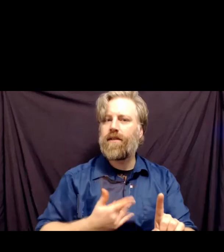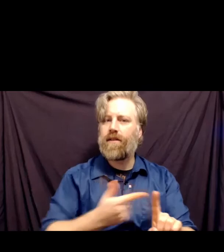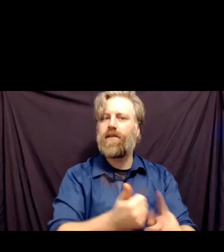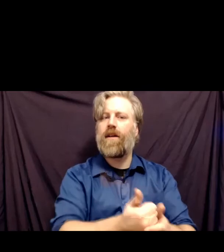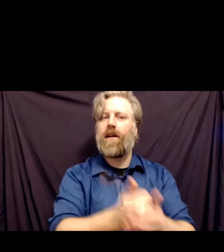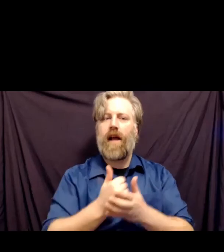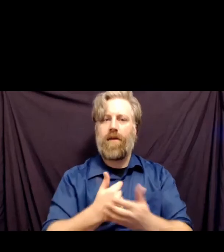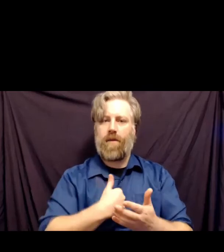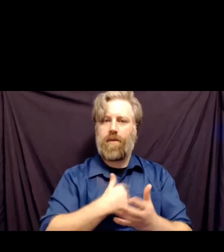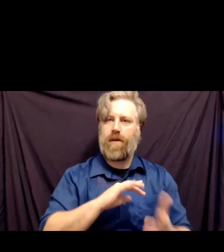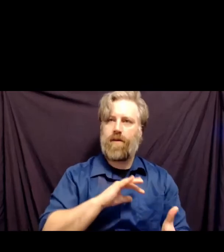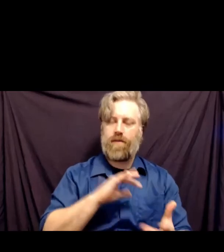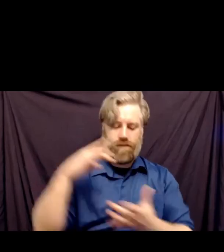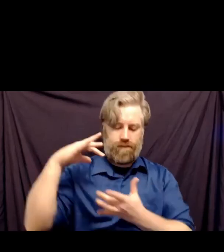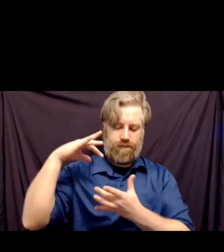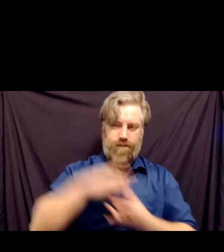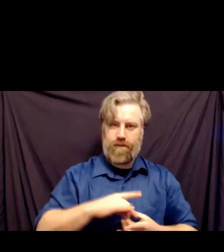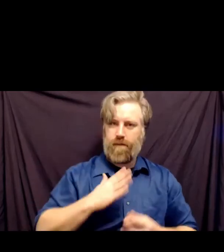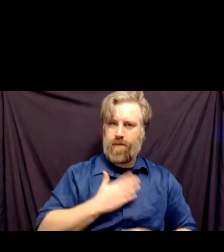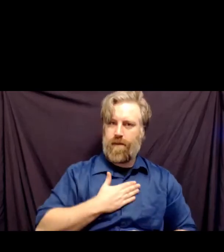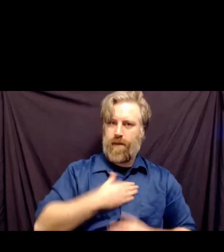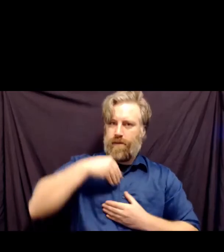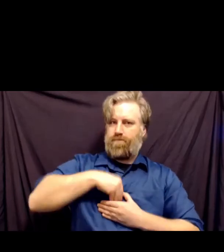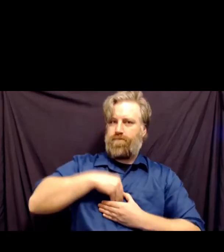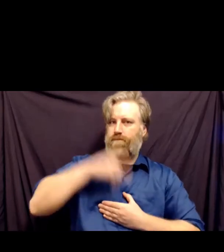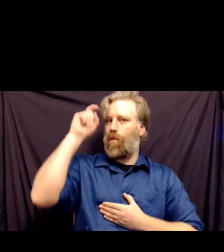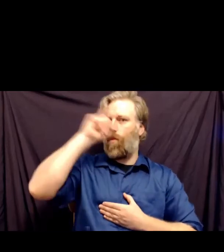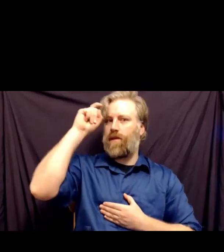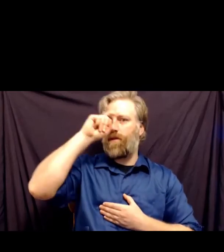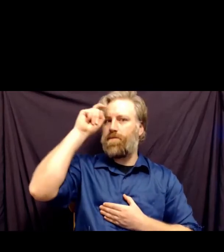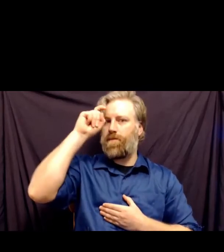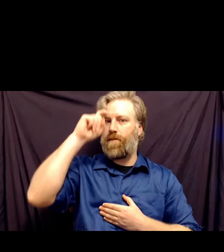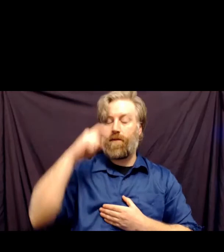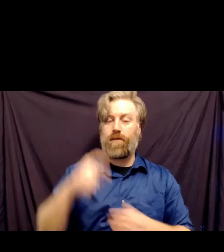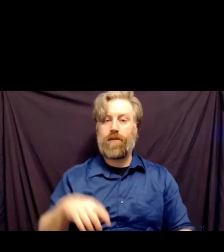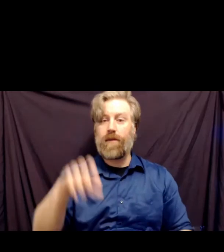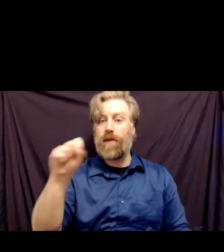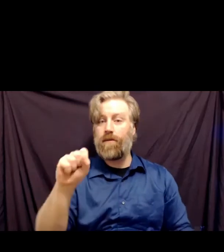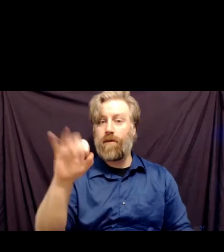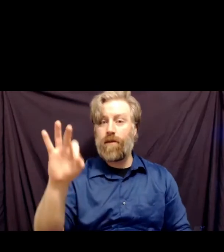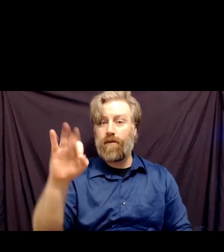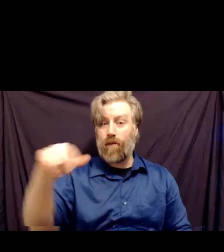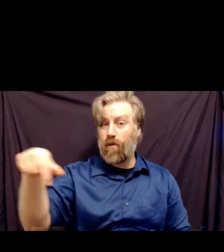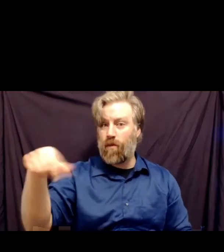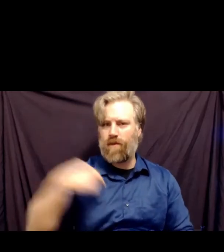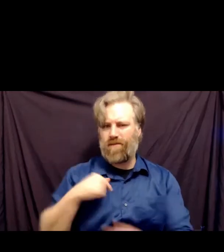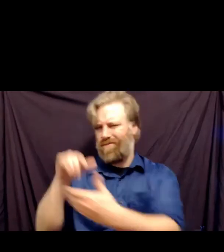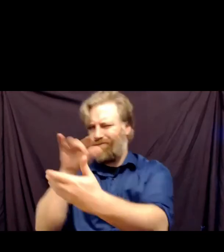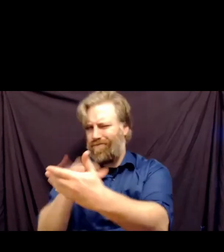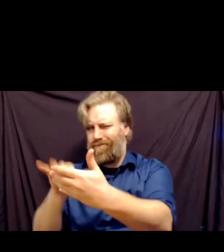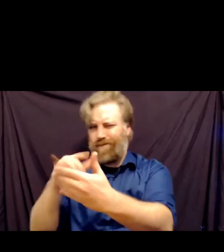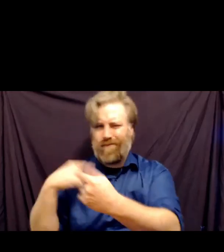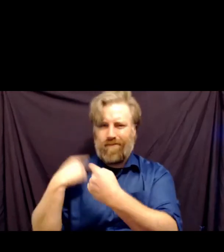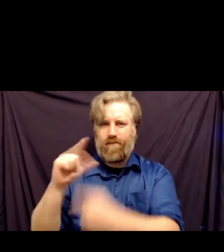with the wisdom that's inside of me. I've been studying Spring Forest Qigong for 20 years now, and what